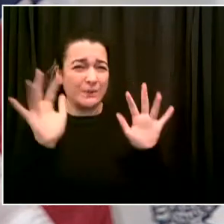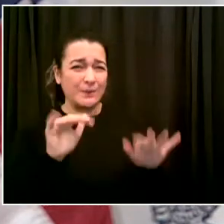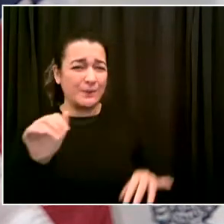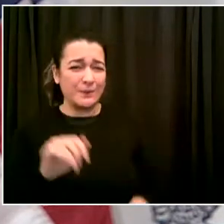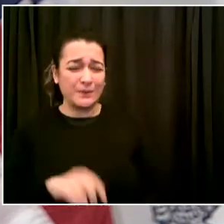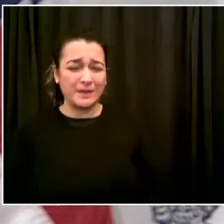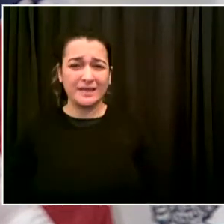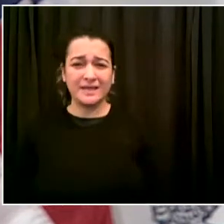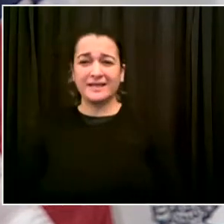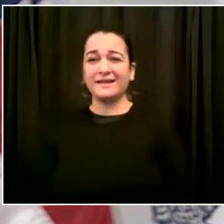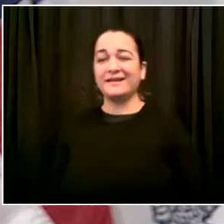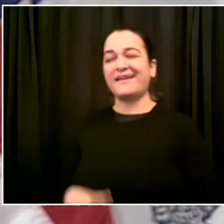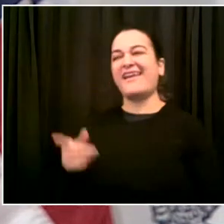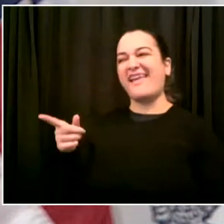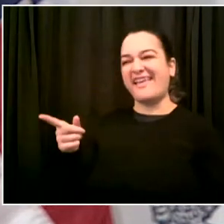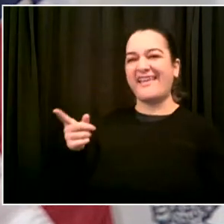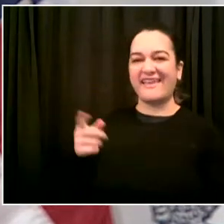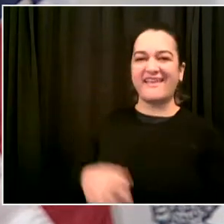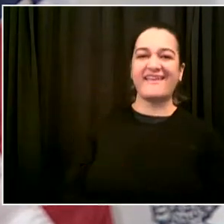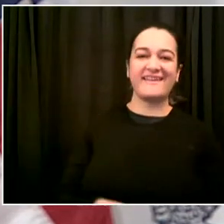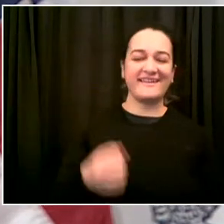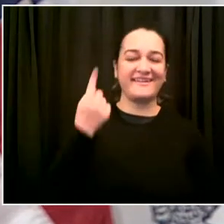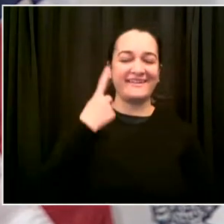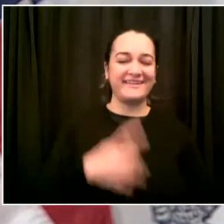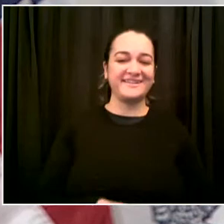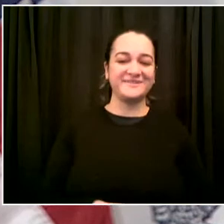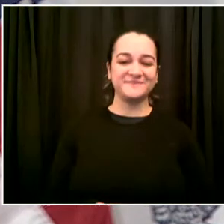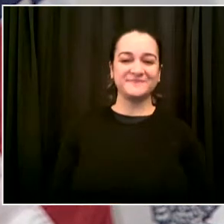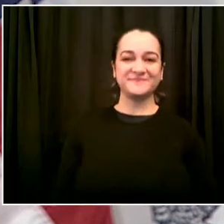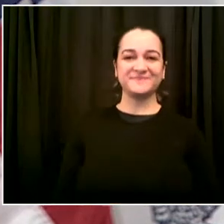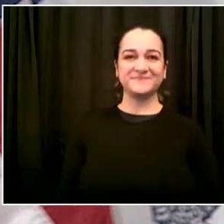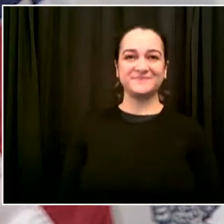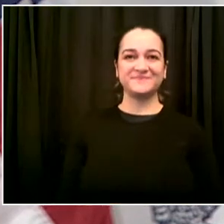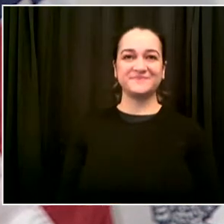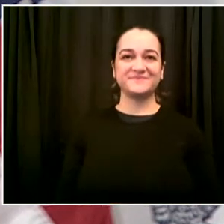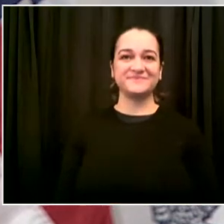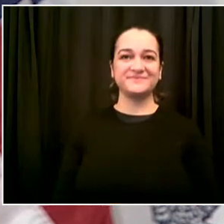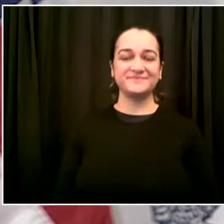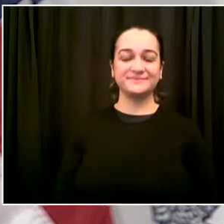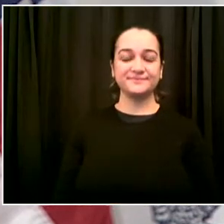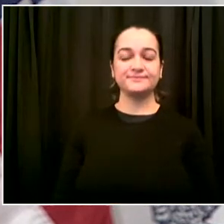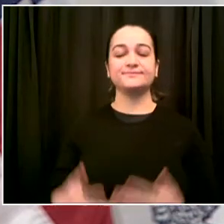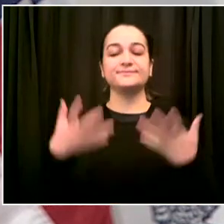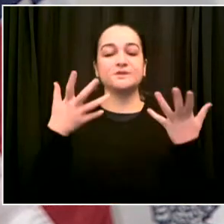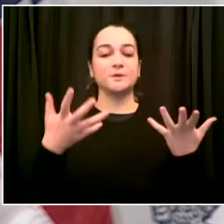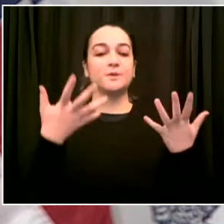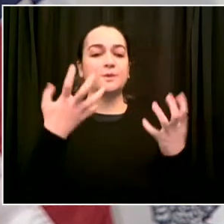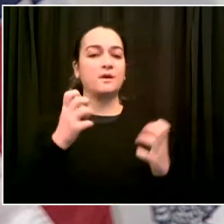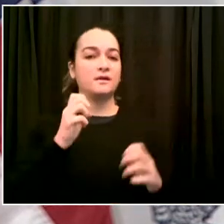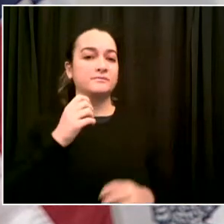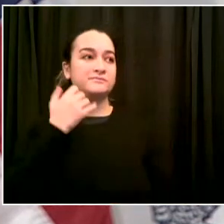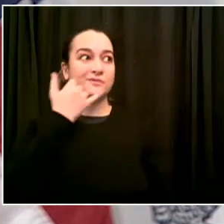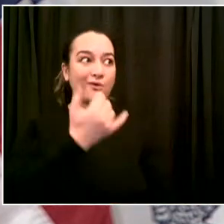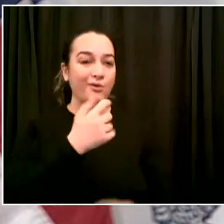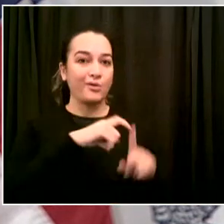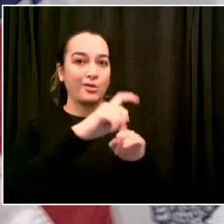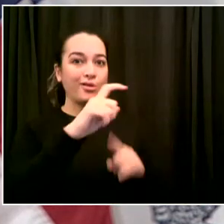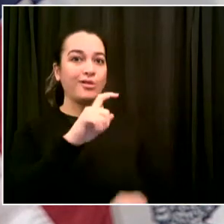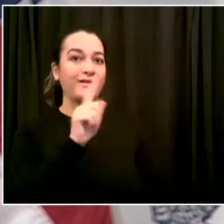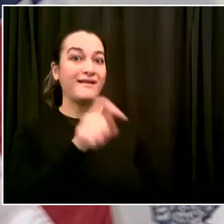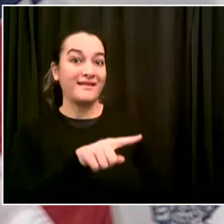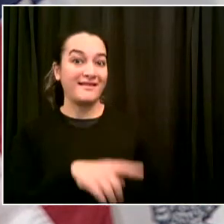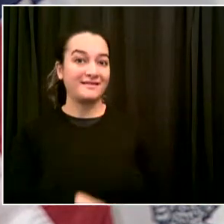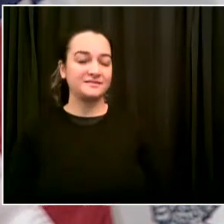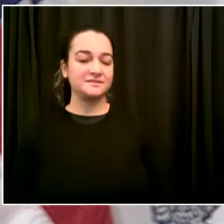weather contingency plans. I mean, excluding days like today when there's just absolutely no way that people can get over to